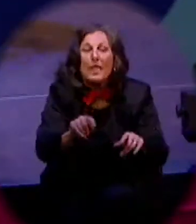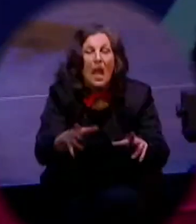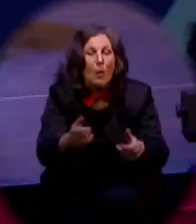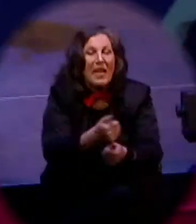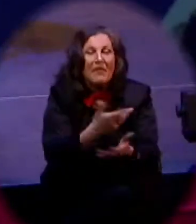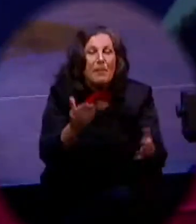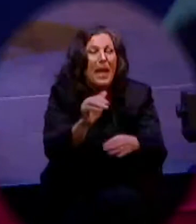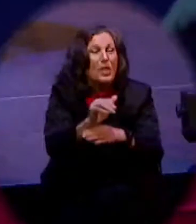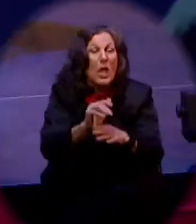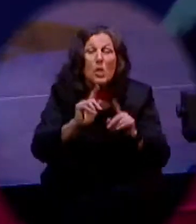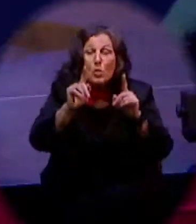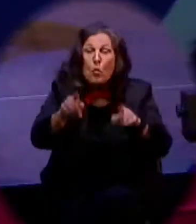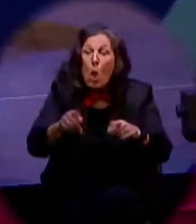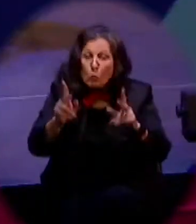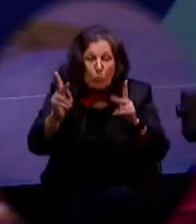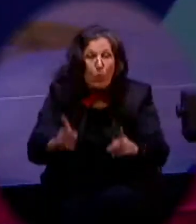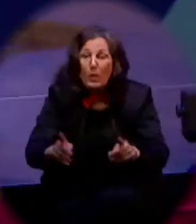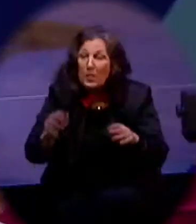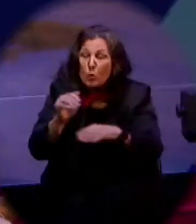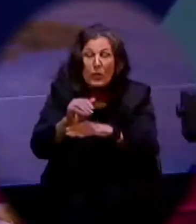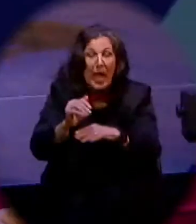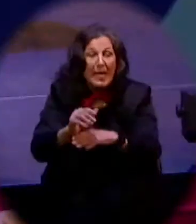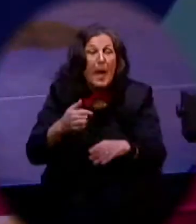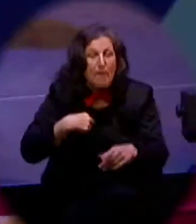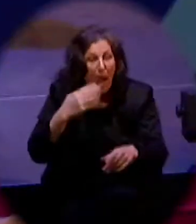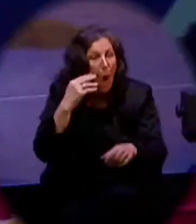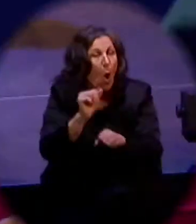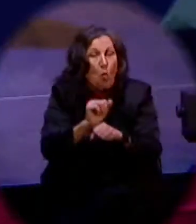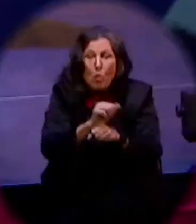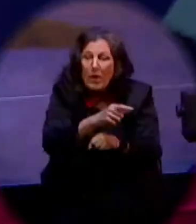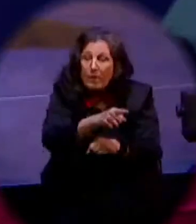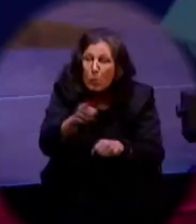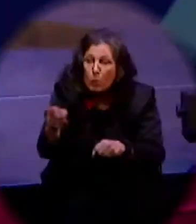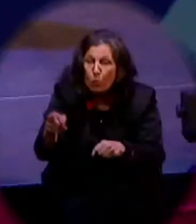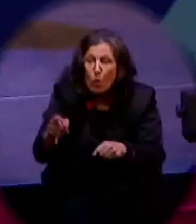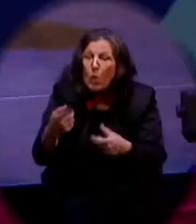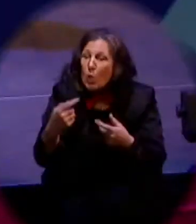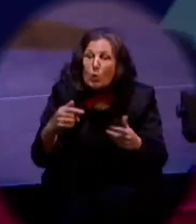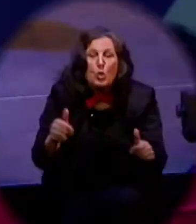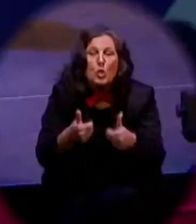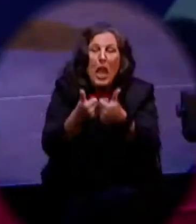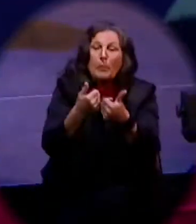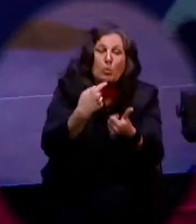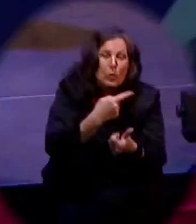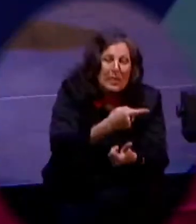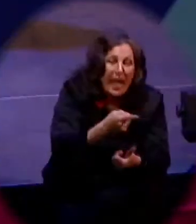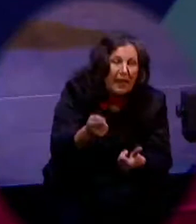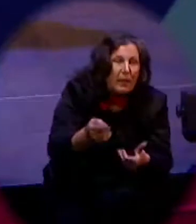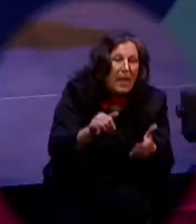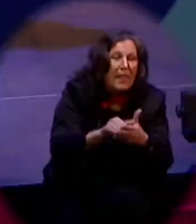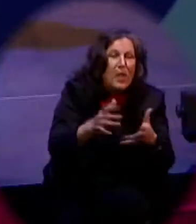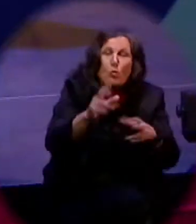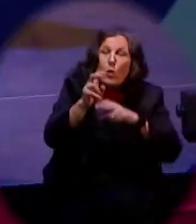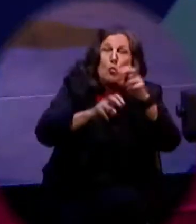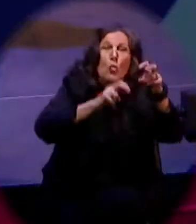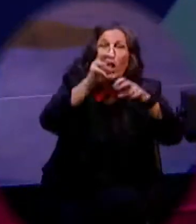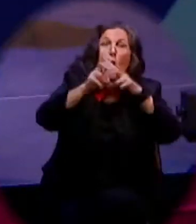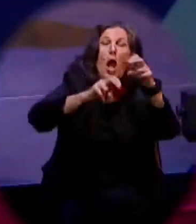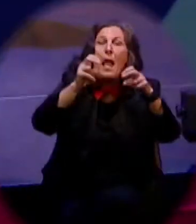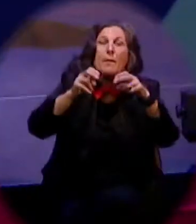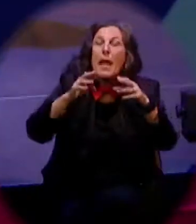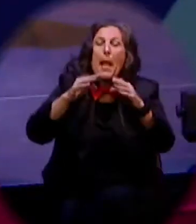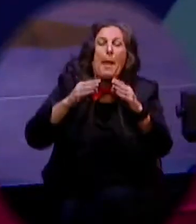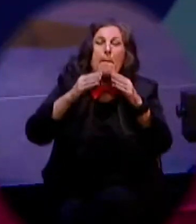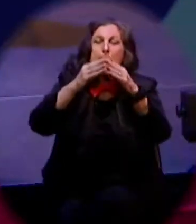everybody tonight, you go to somebody tonight. That's my homework for you guys. And you challenge them, and you tell them that you want to climb Mount Everest